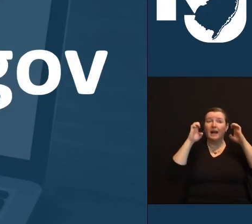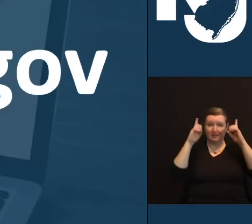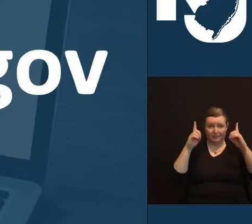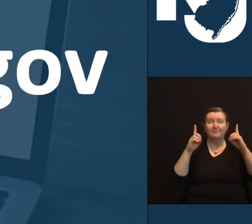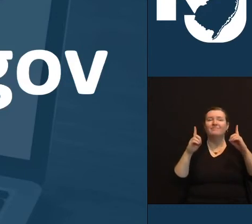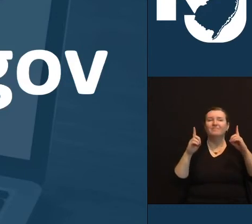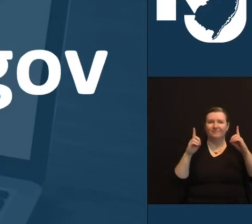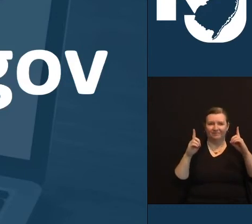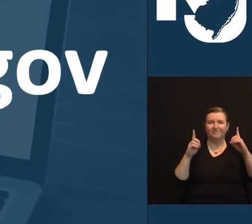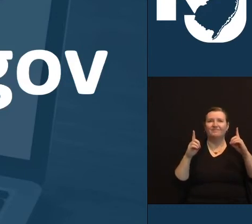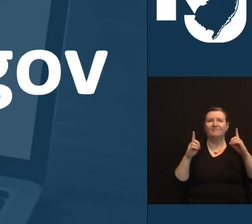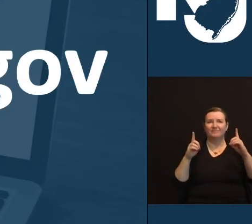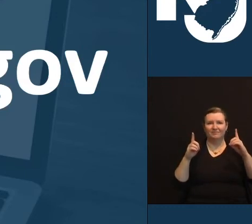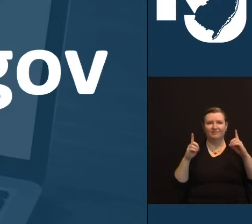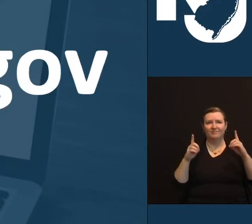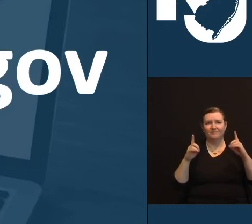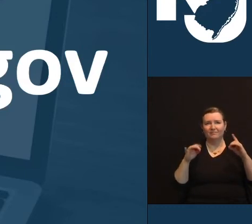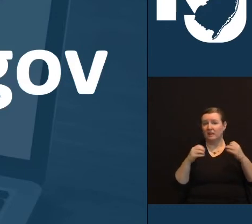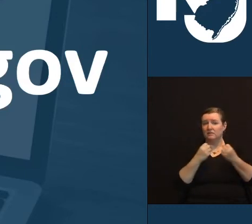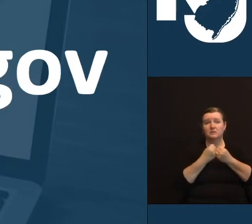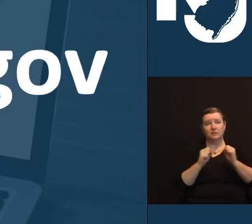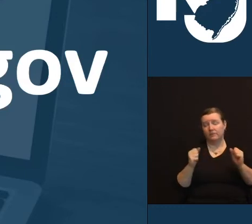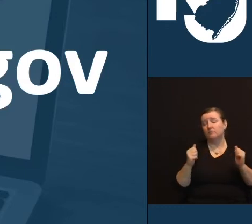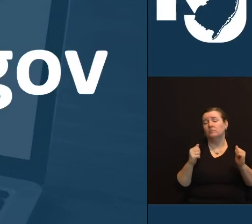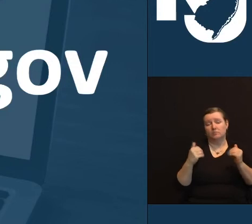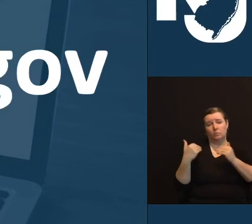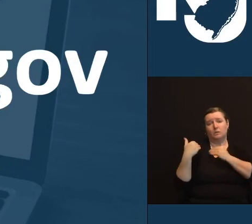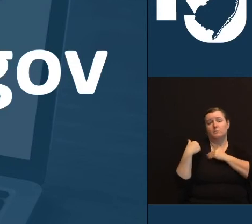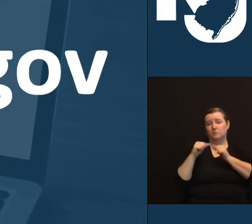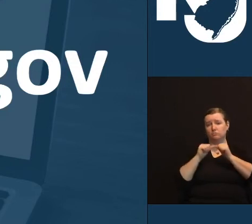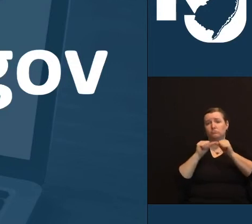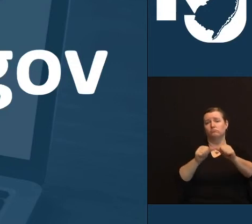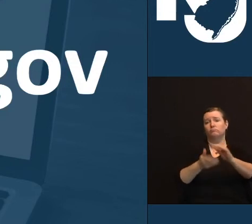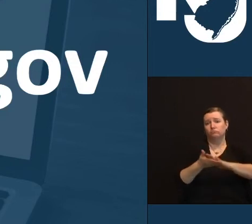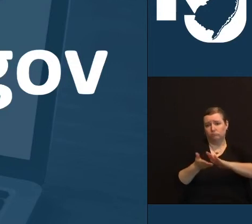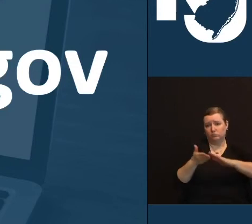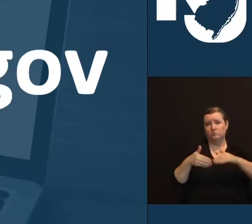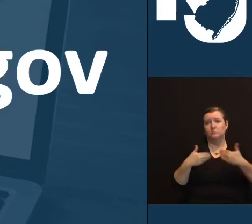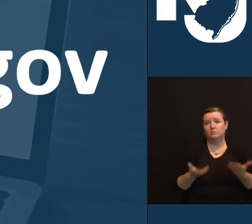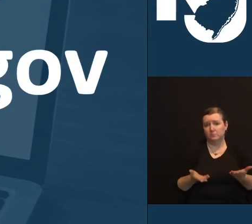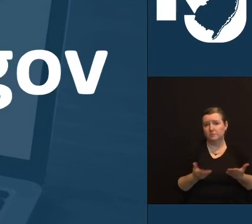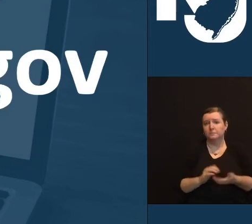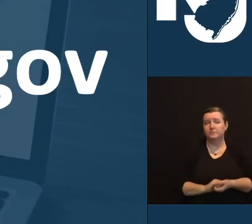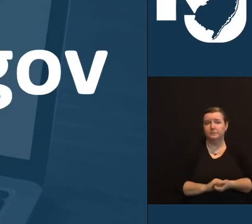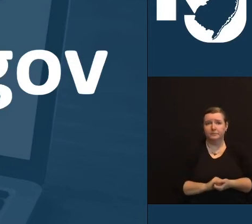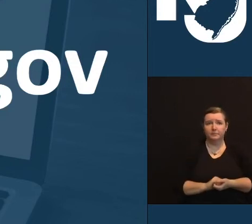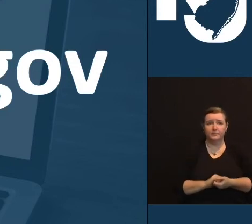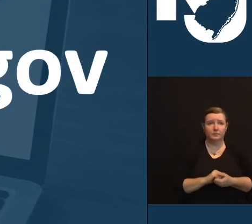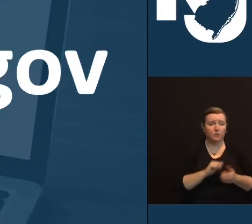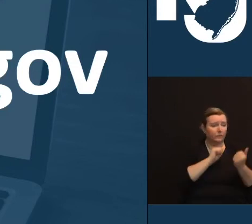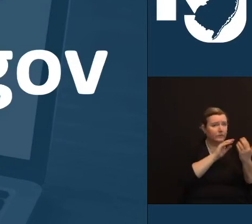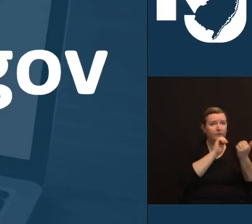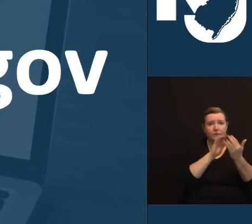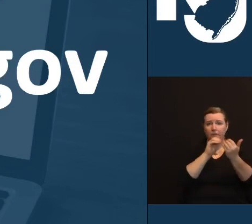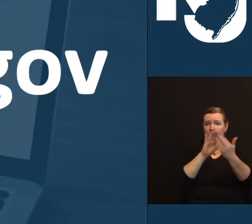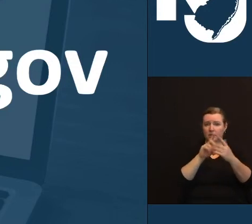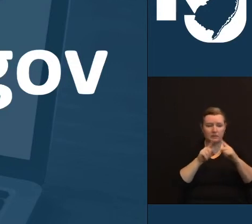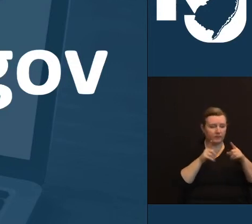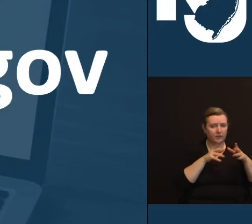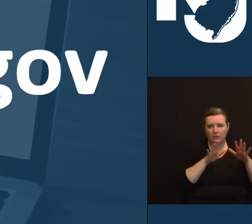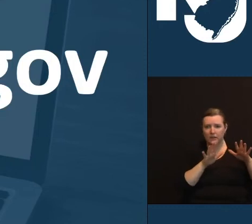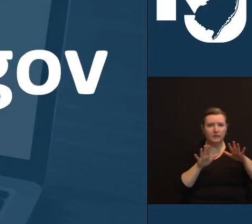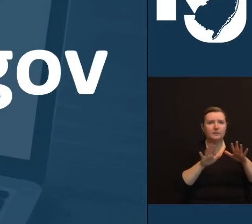and responsibly continue. And we've gone at this issue on several fronts. The Department of Education, in partnership with county